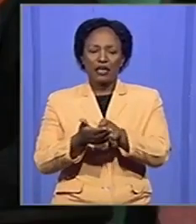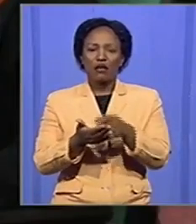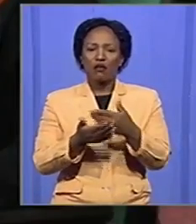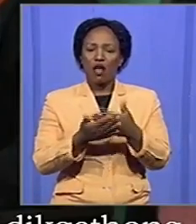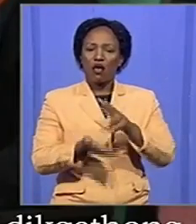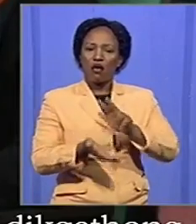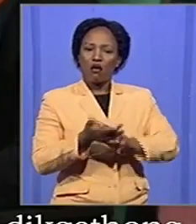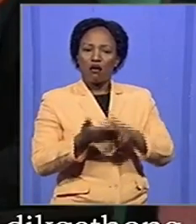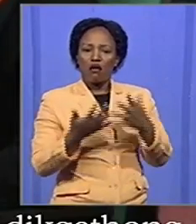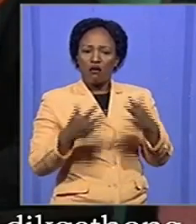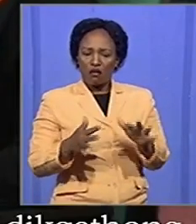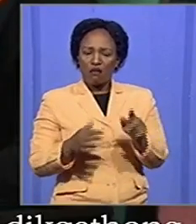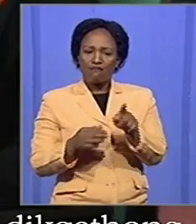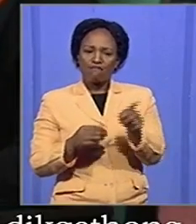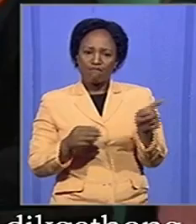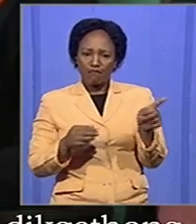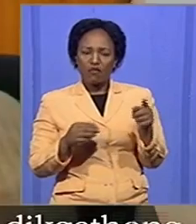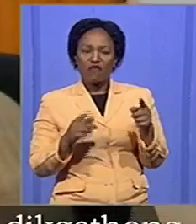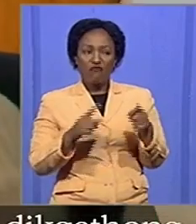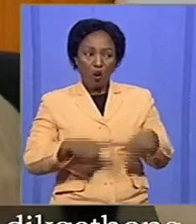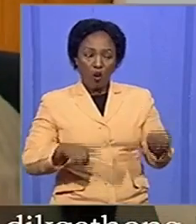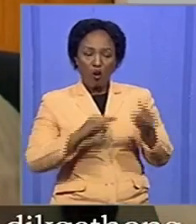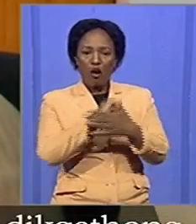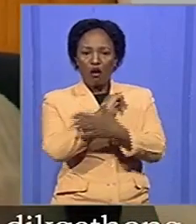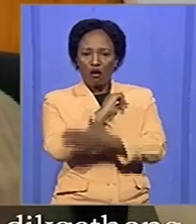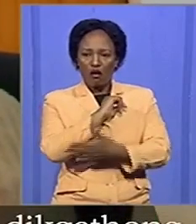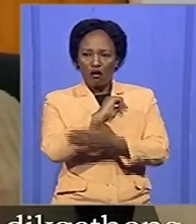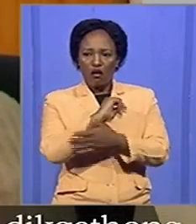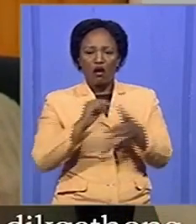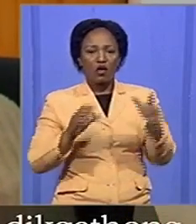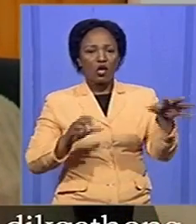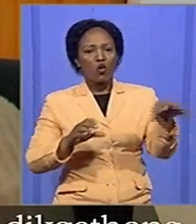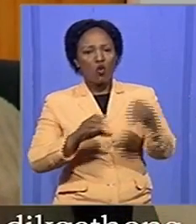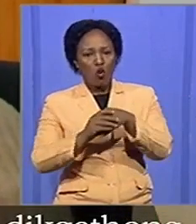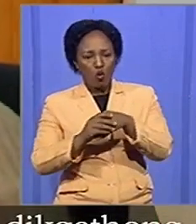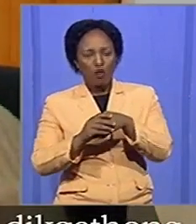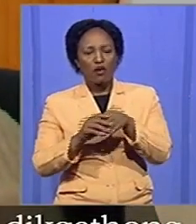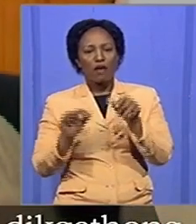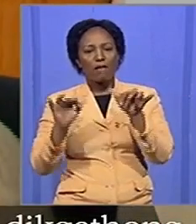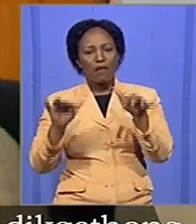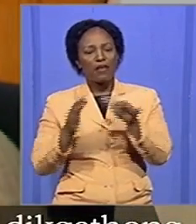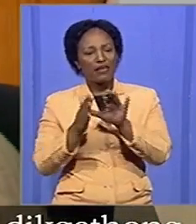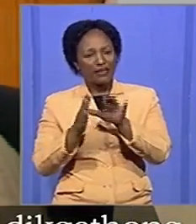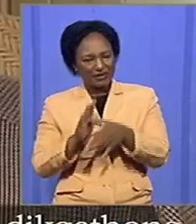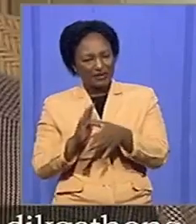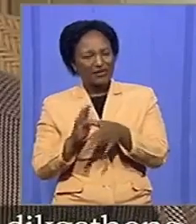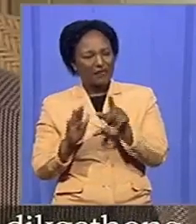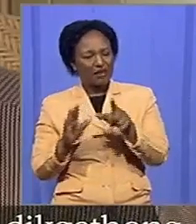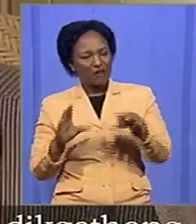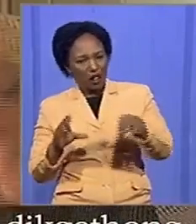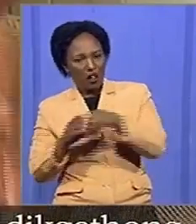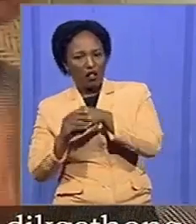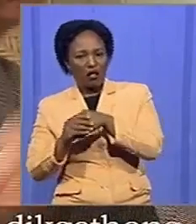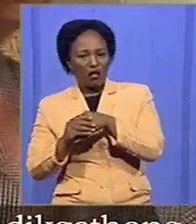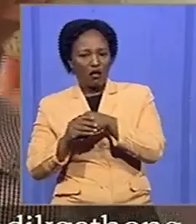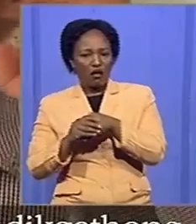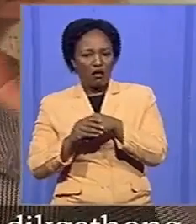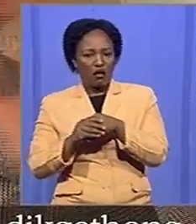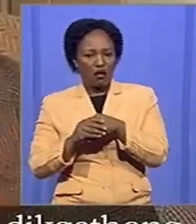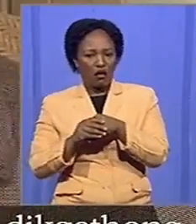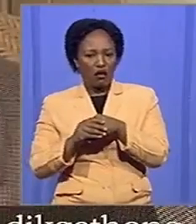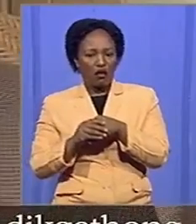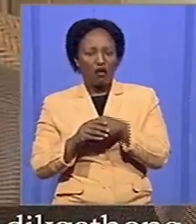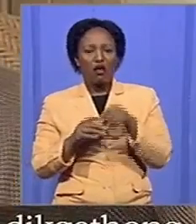so that all of our countries can accept it to include persons with disabilities, to get rid of